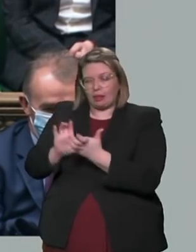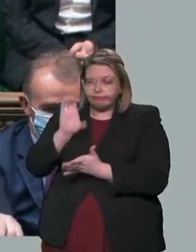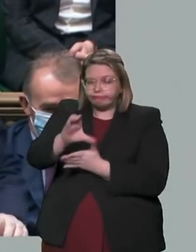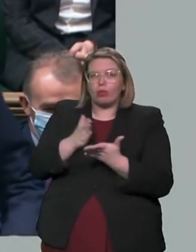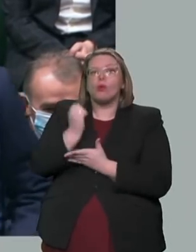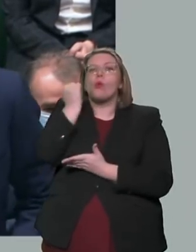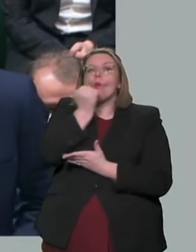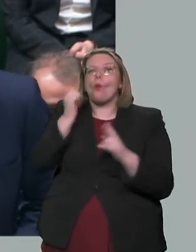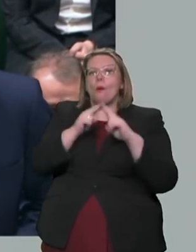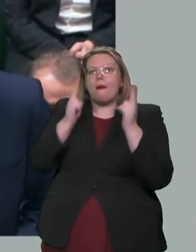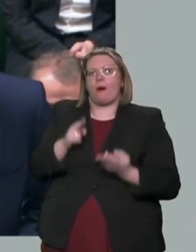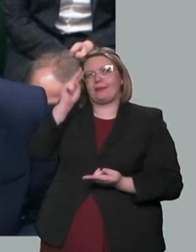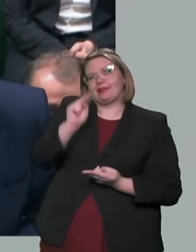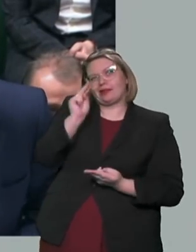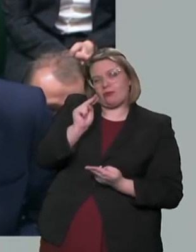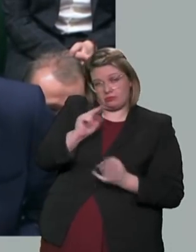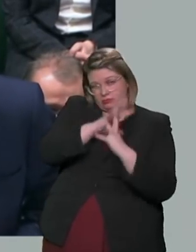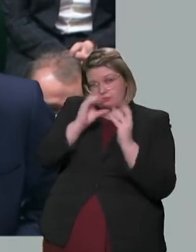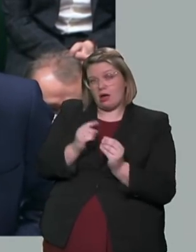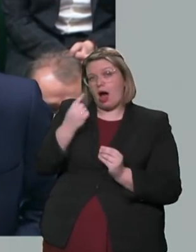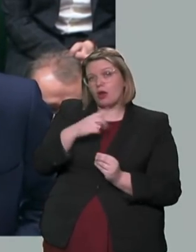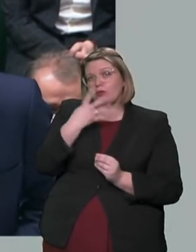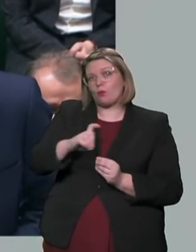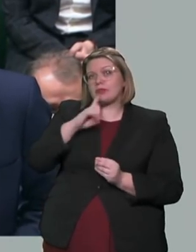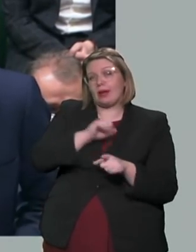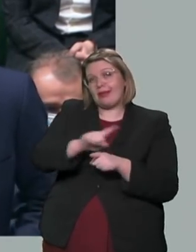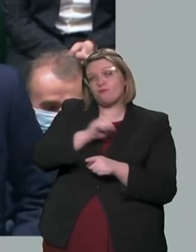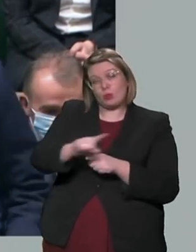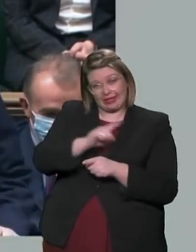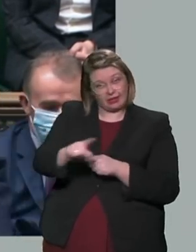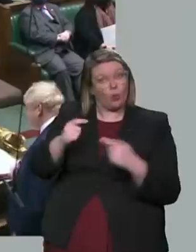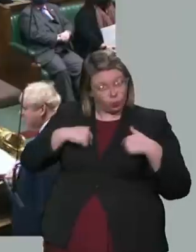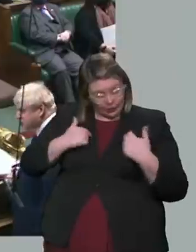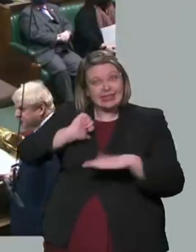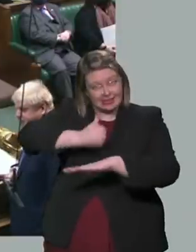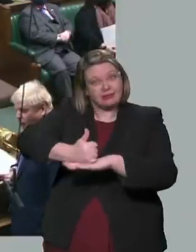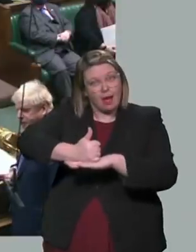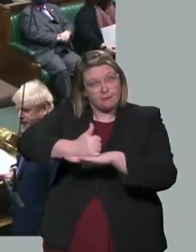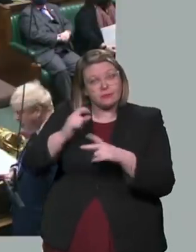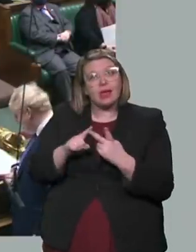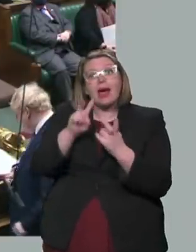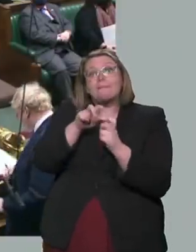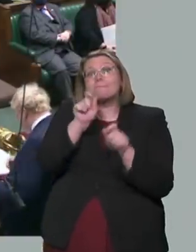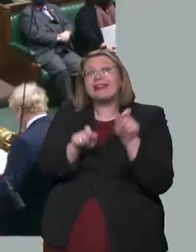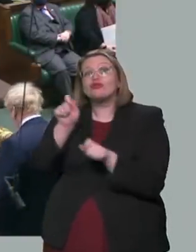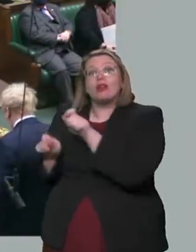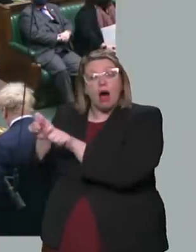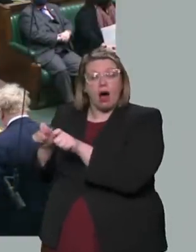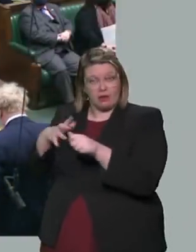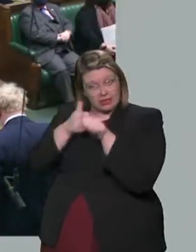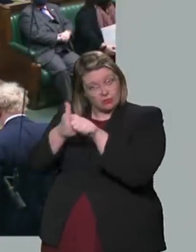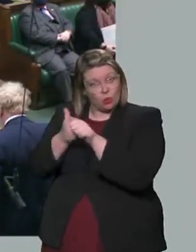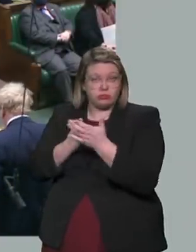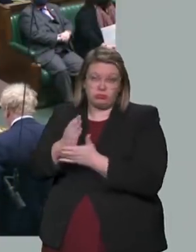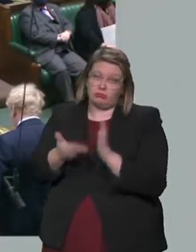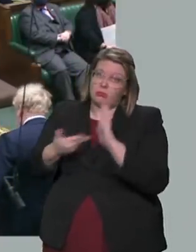Homes discount, Mr. Speaker, worth £140 per week, which we introduced. Pensioners supported with the £300